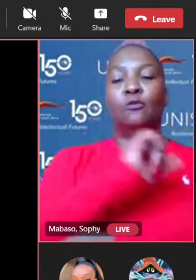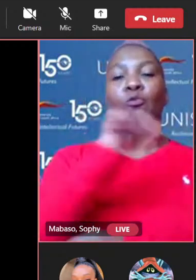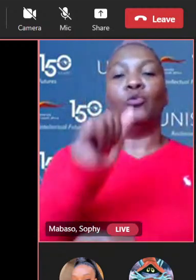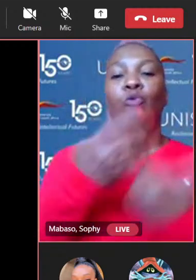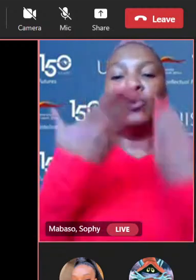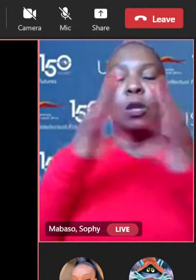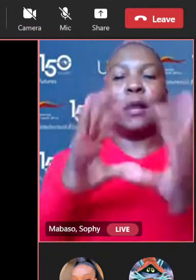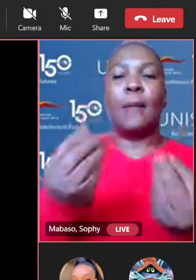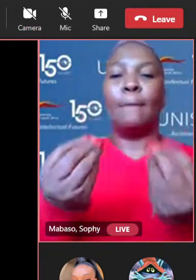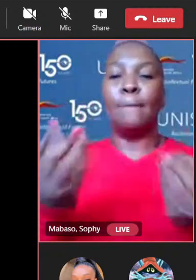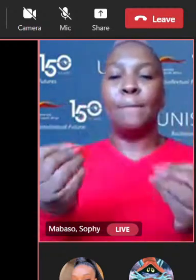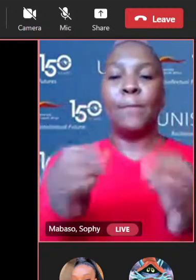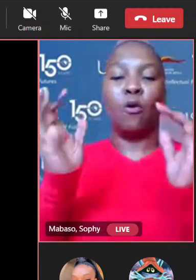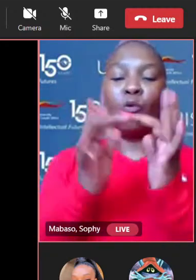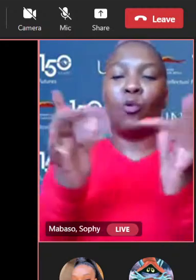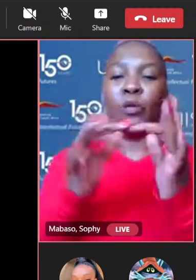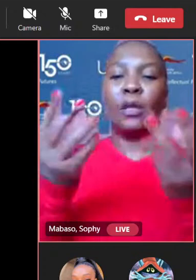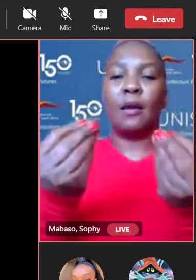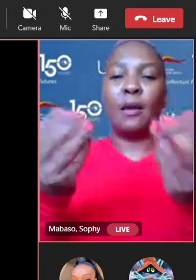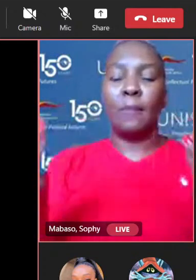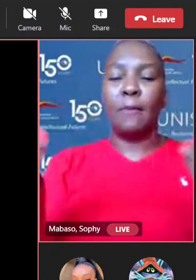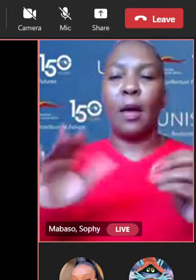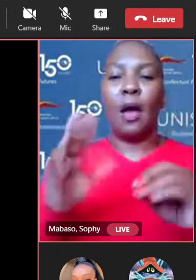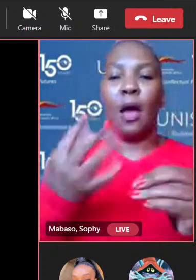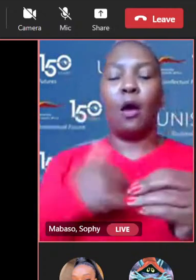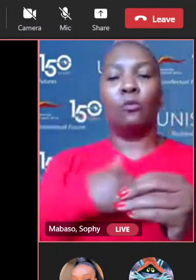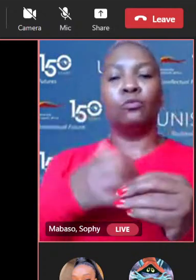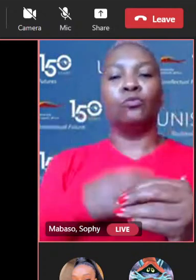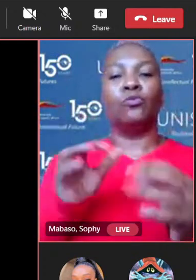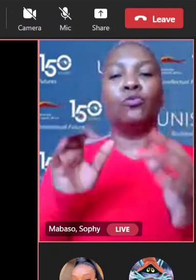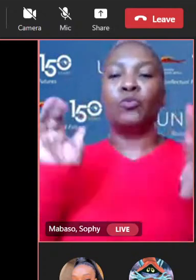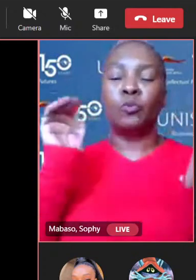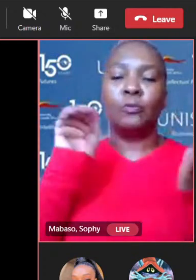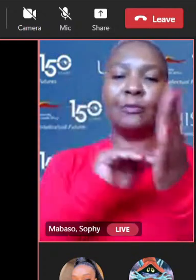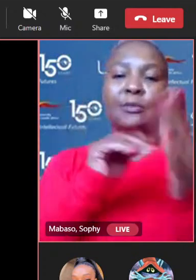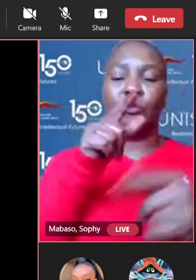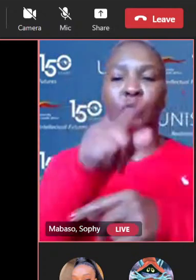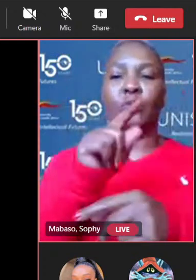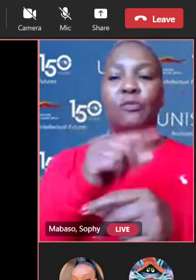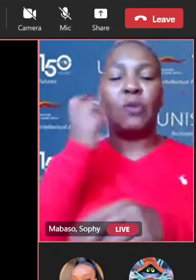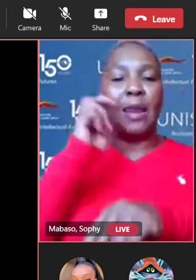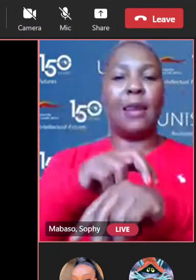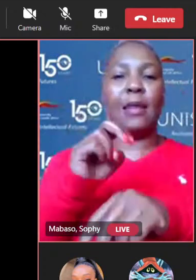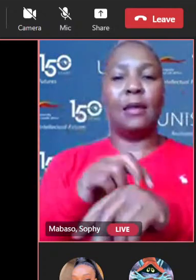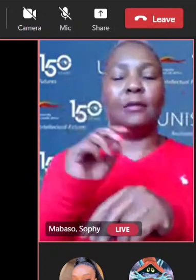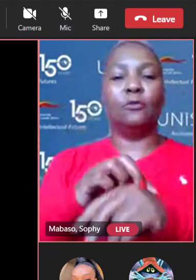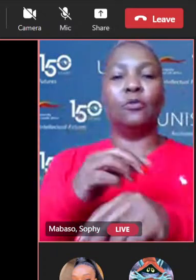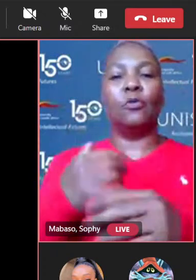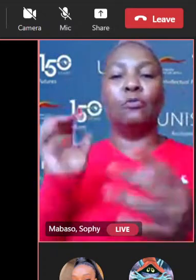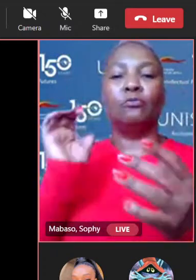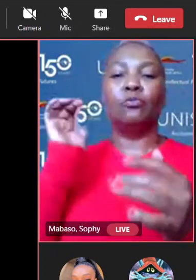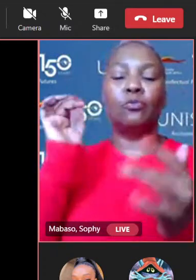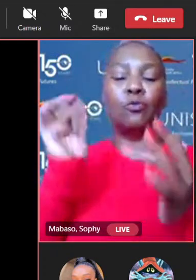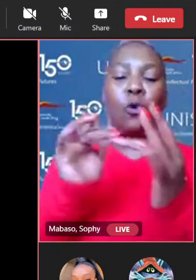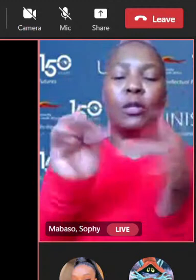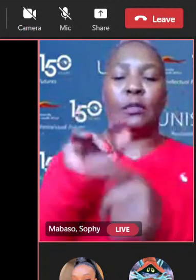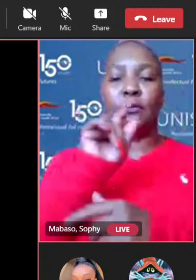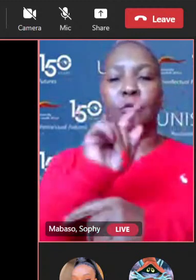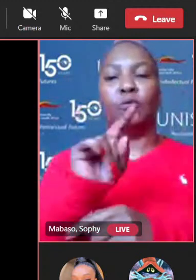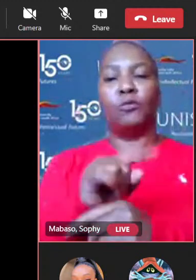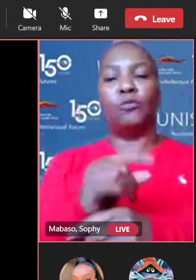your contact details on how to reach out to you should we need to contact you. Give us a full description of your